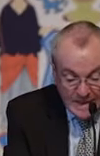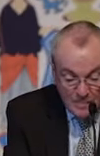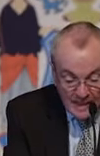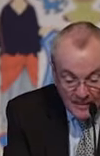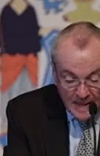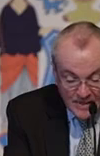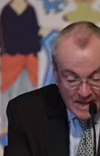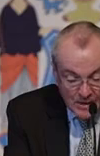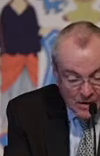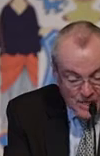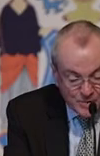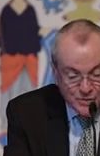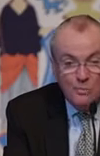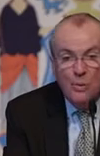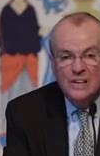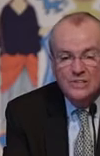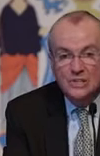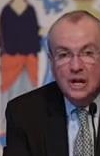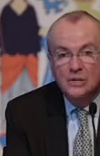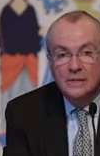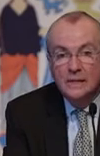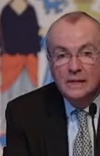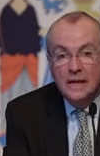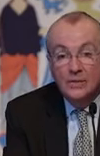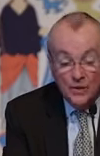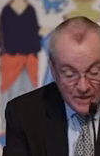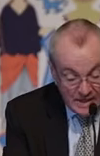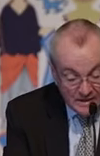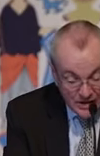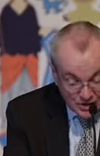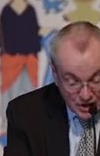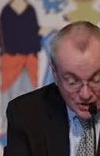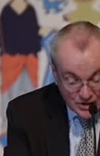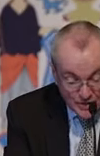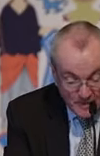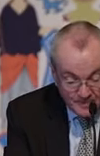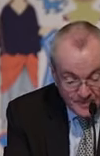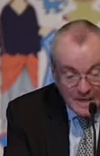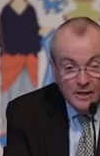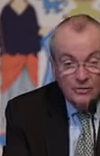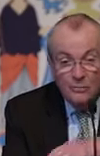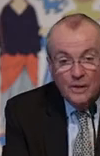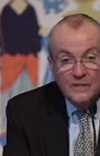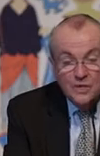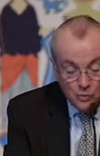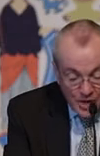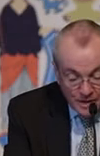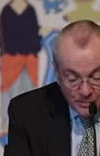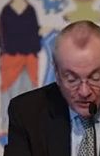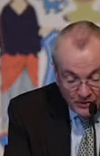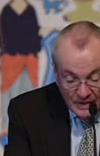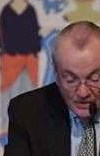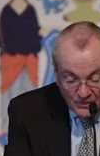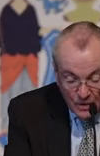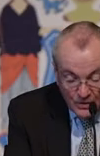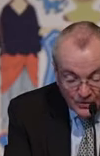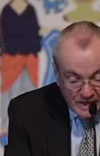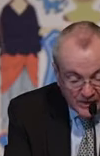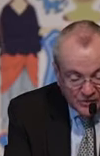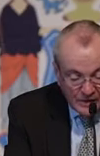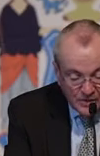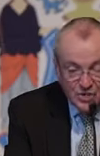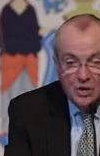preceding 10 p.m. last night, our hospitals reported 630 discharges. So putting these raw numbers into